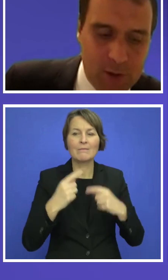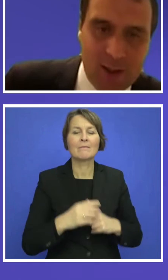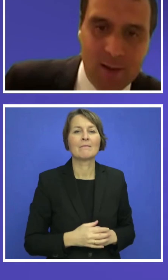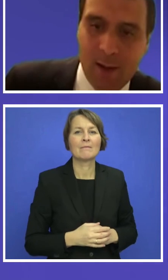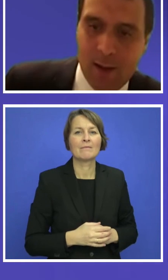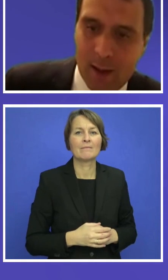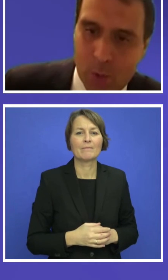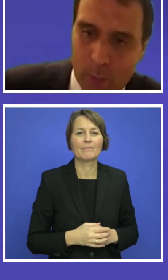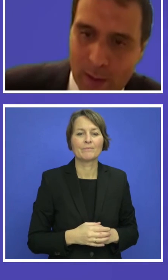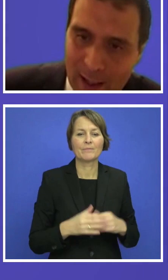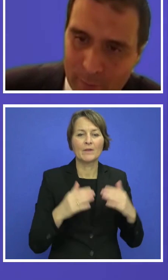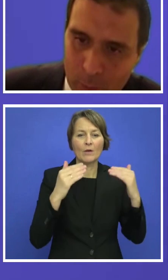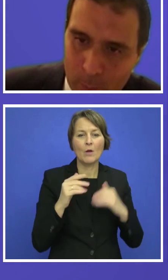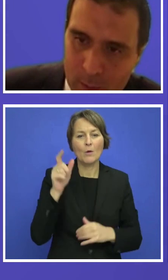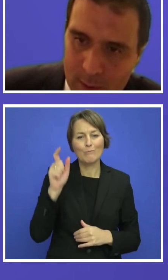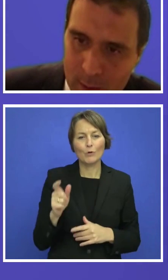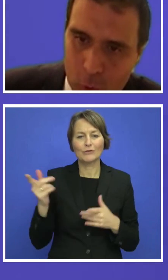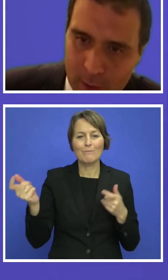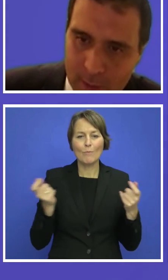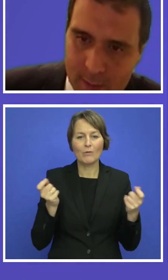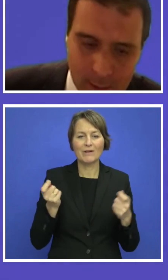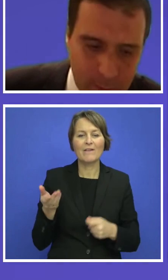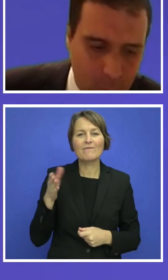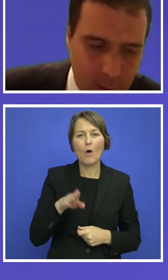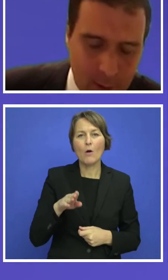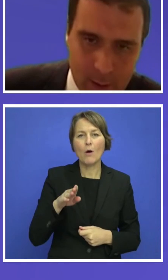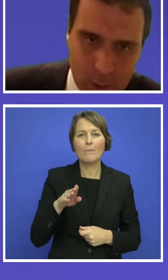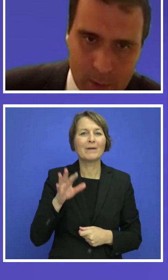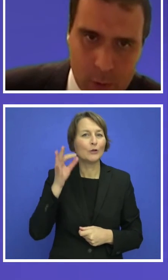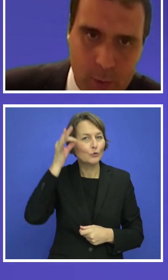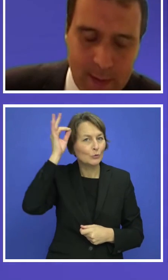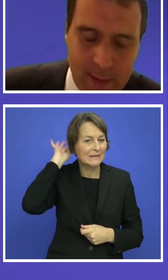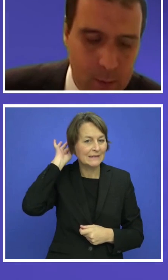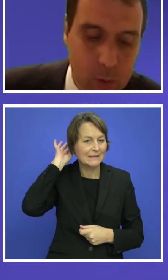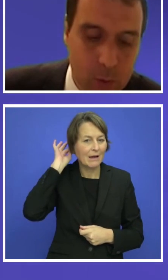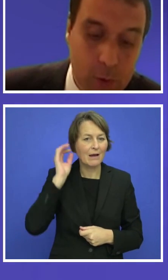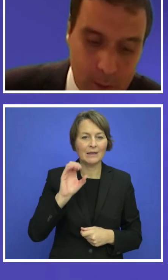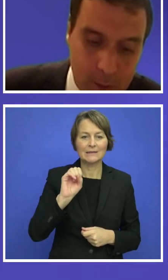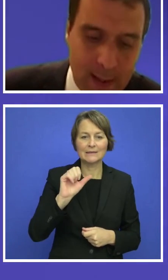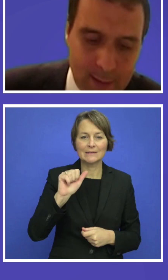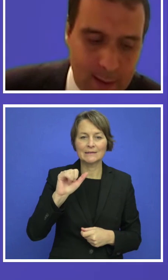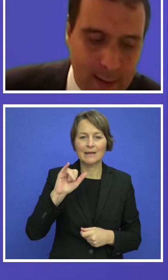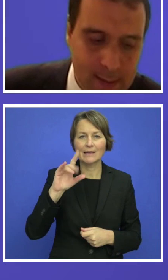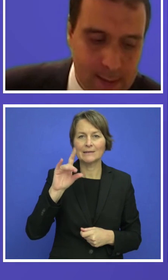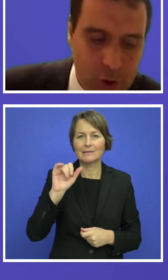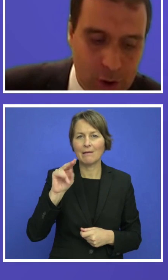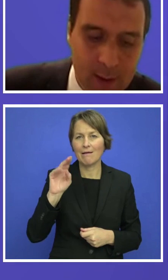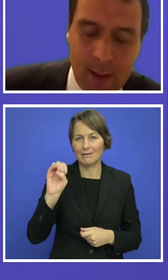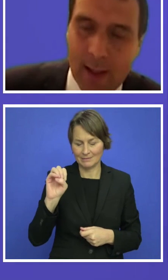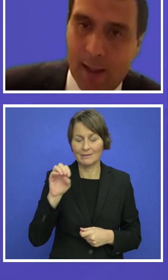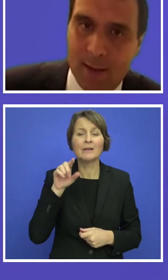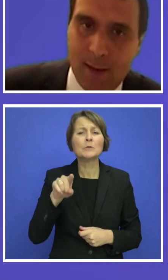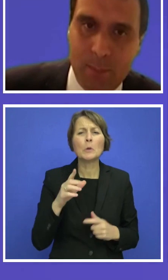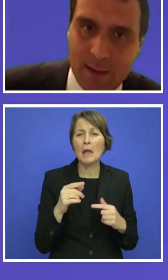from Tunisia. We will have about 2 minutes before going to the third and last